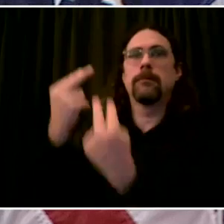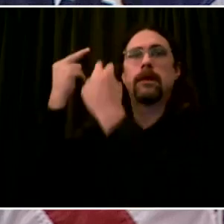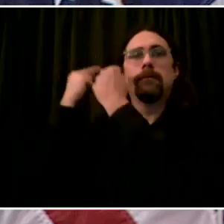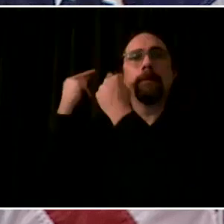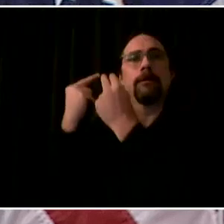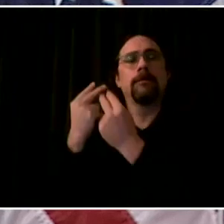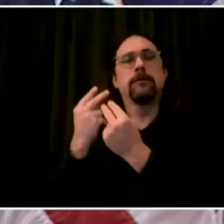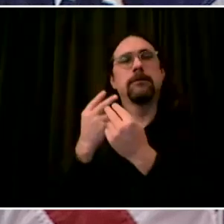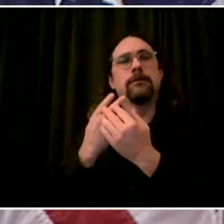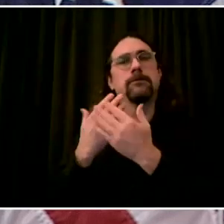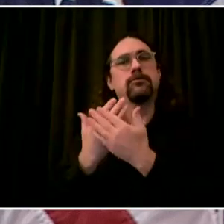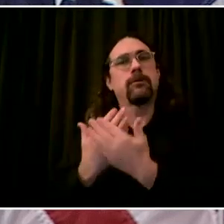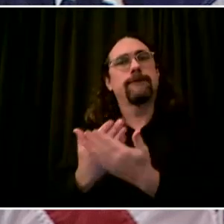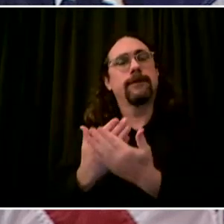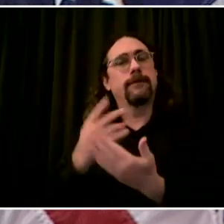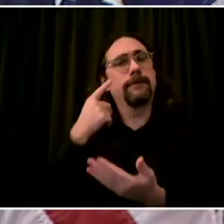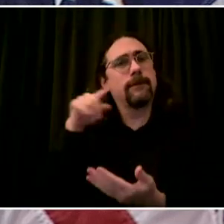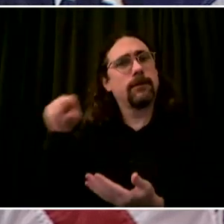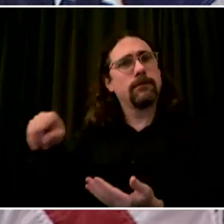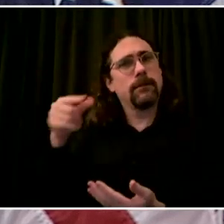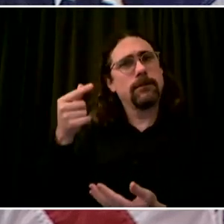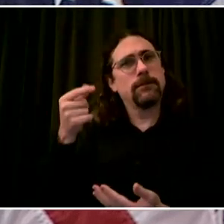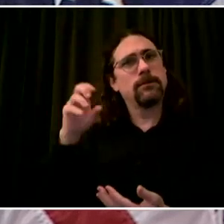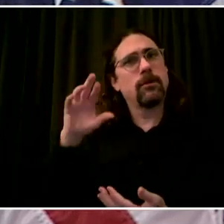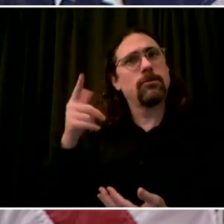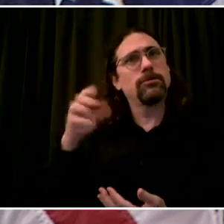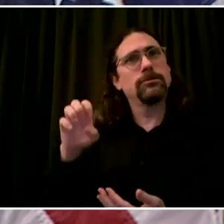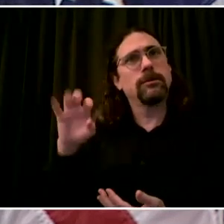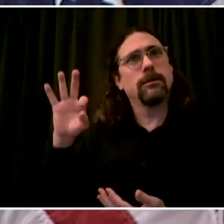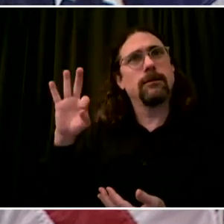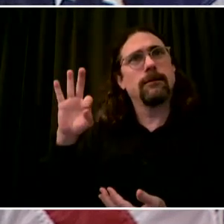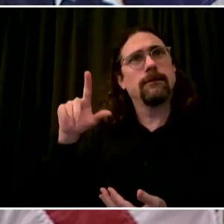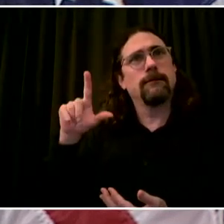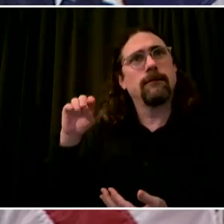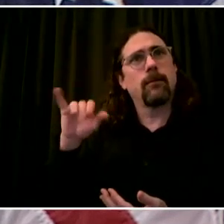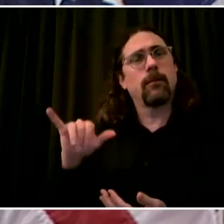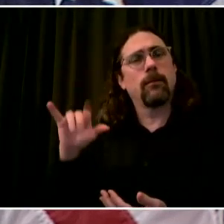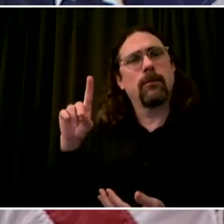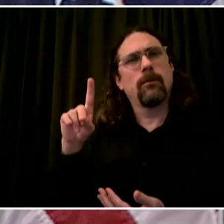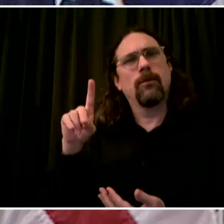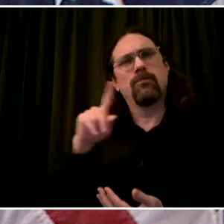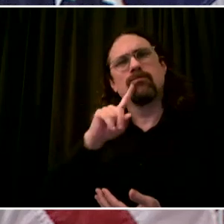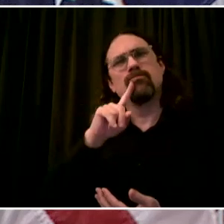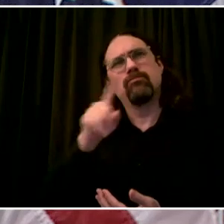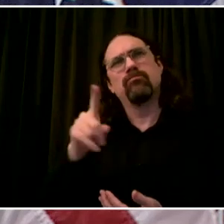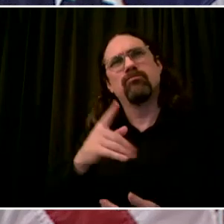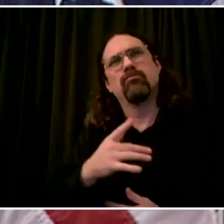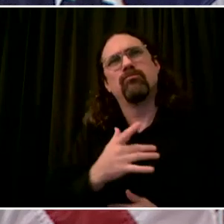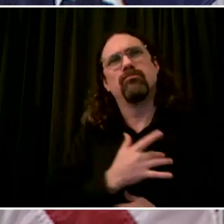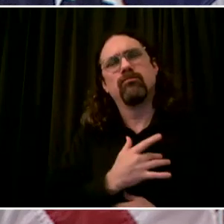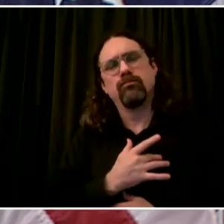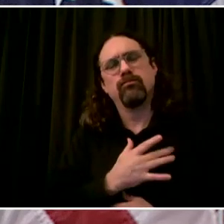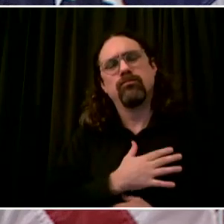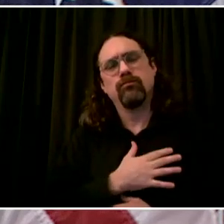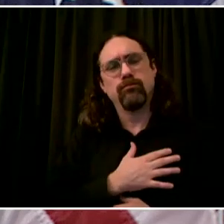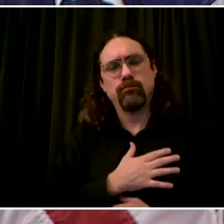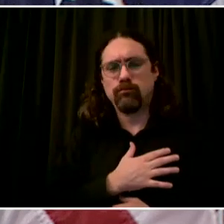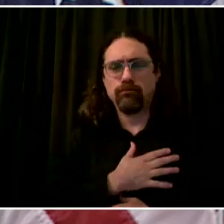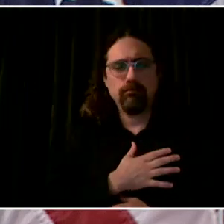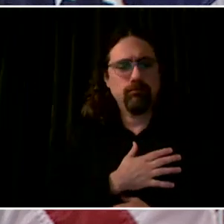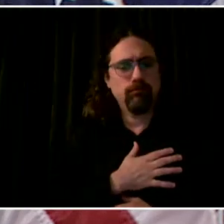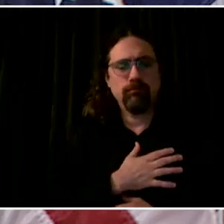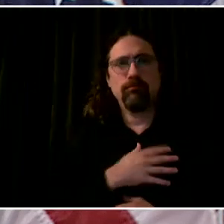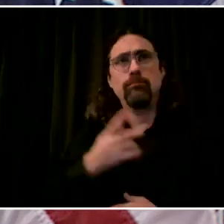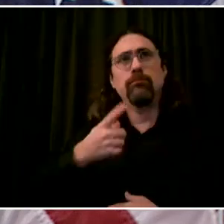beginning. People gathered in Brooklyn to honor George Floyd, to honor his life,